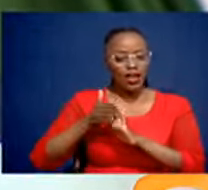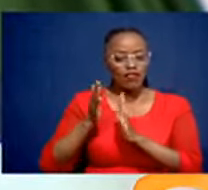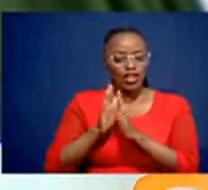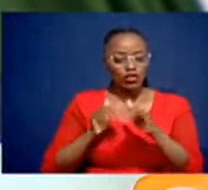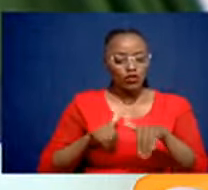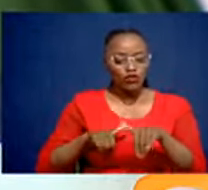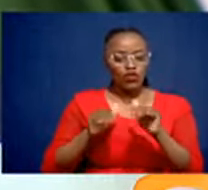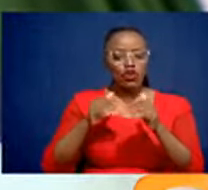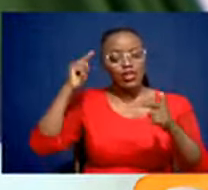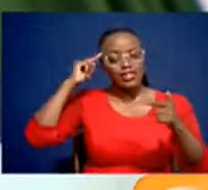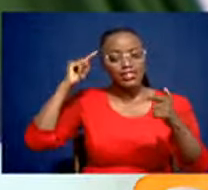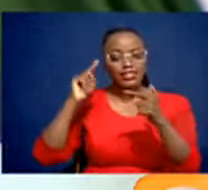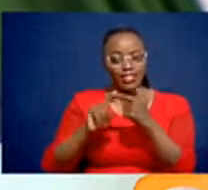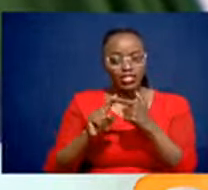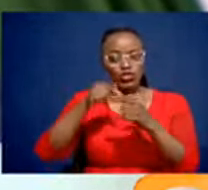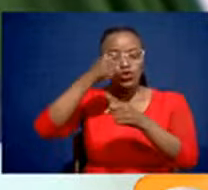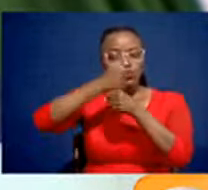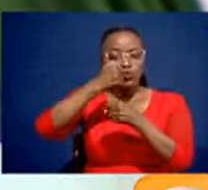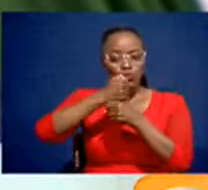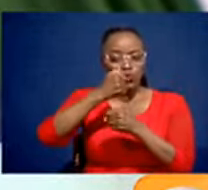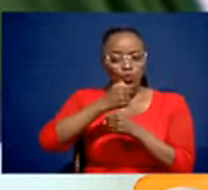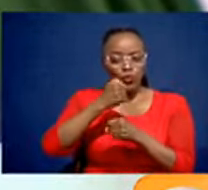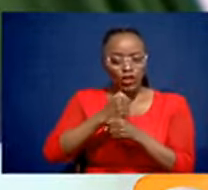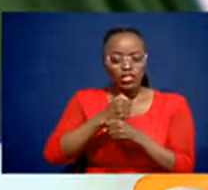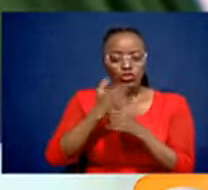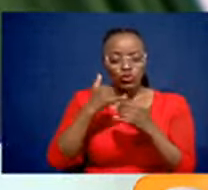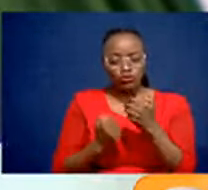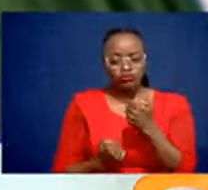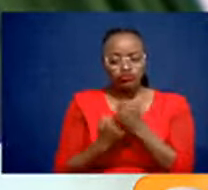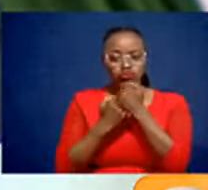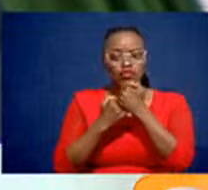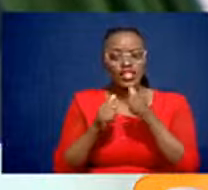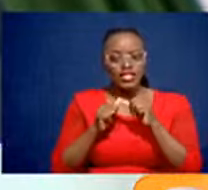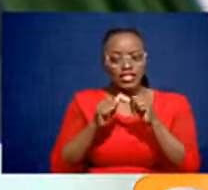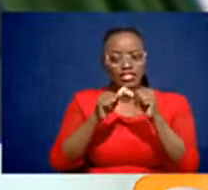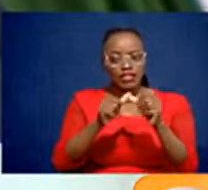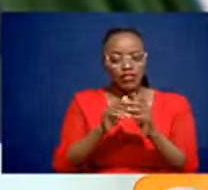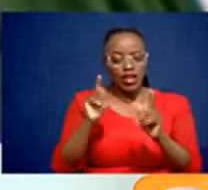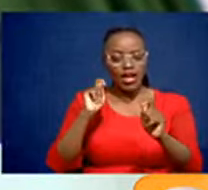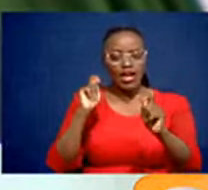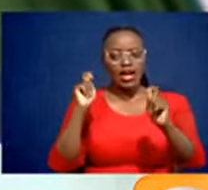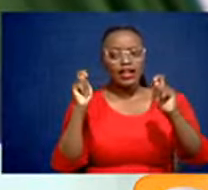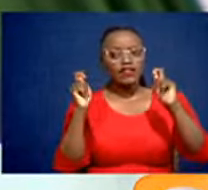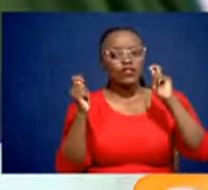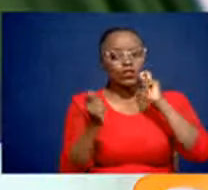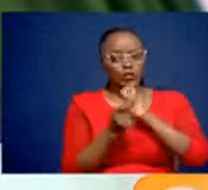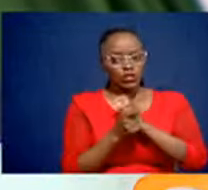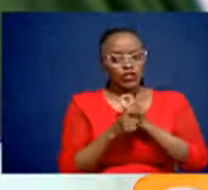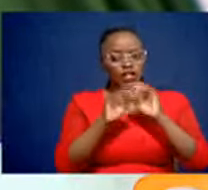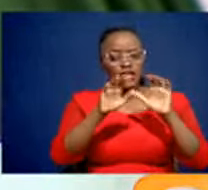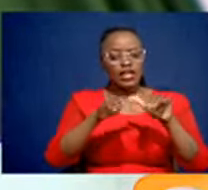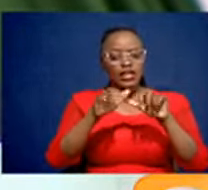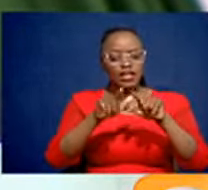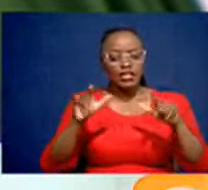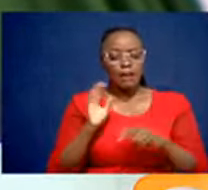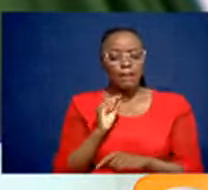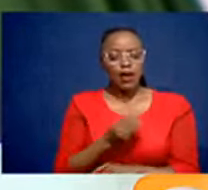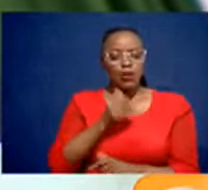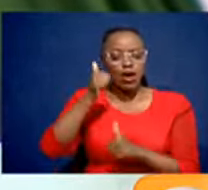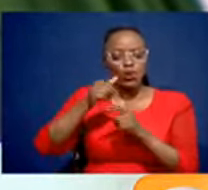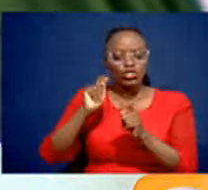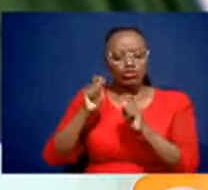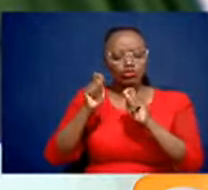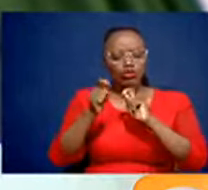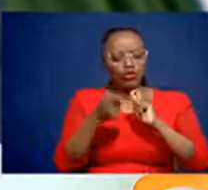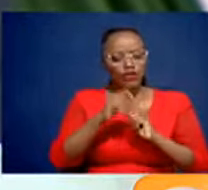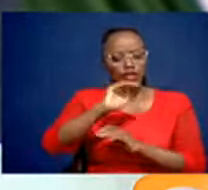pursue intentional undertakings to catalyze and sustain a revolution in our shambas that will reverberate in